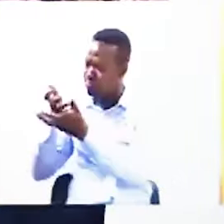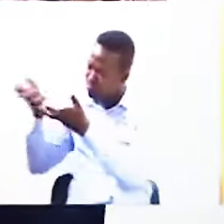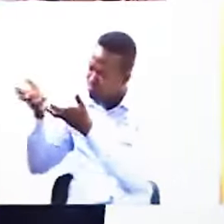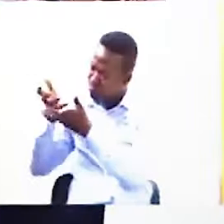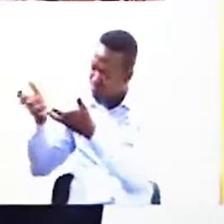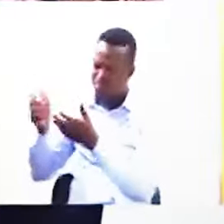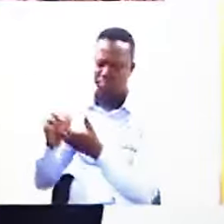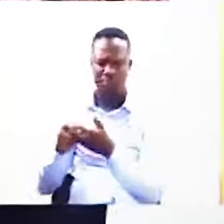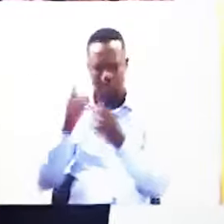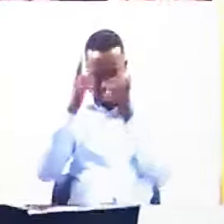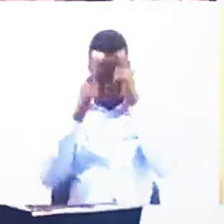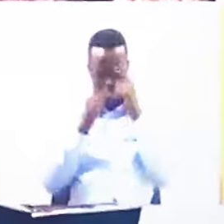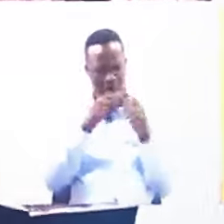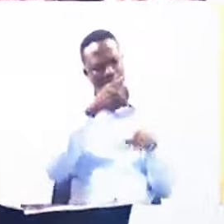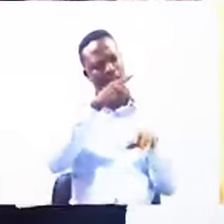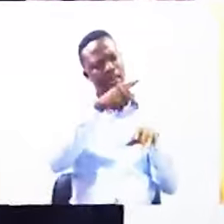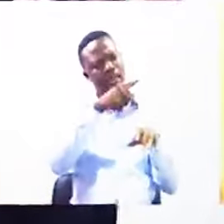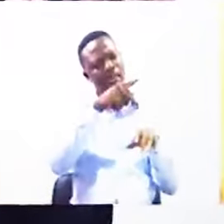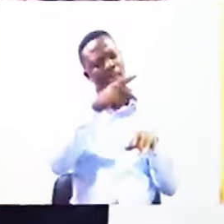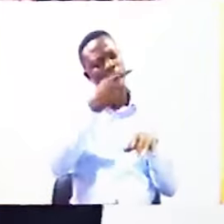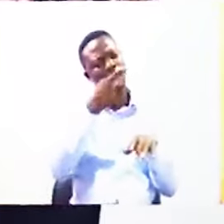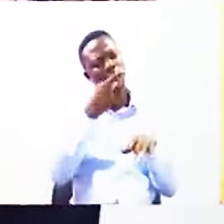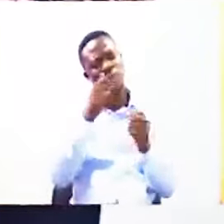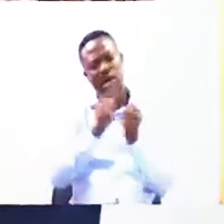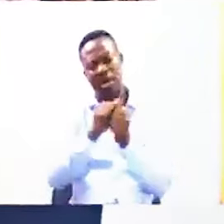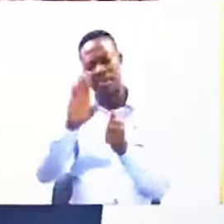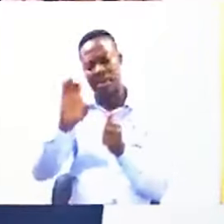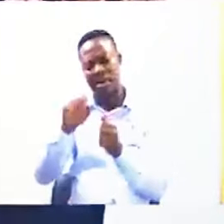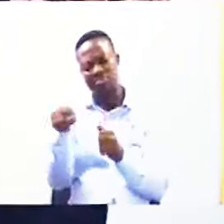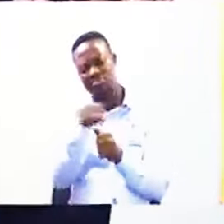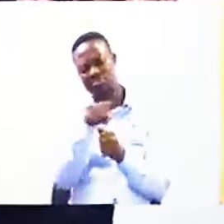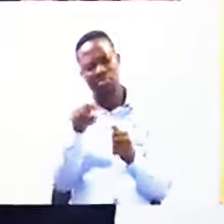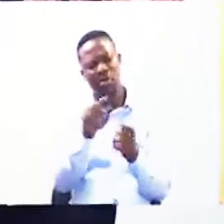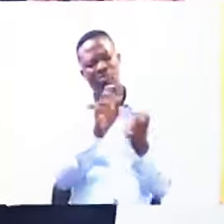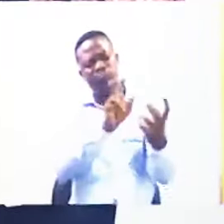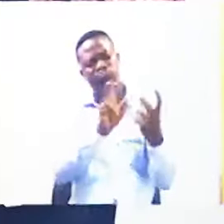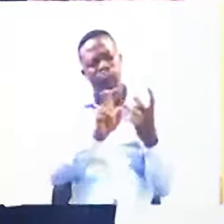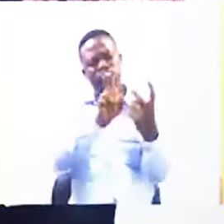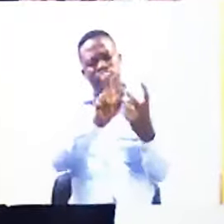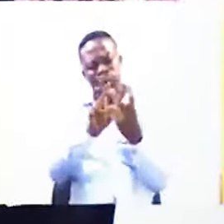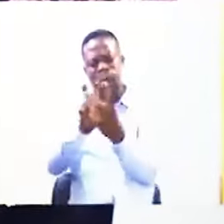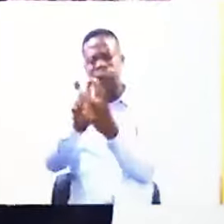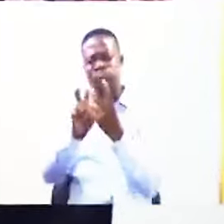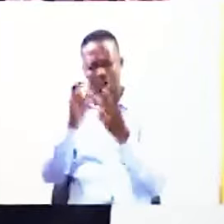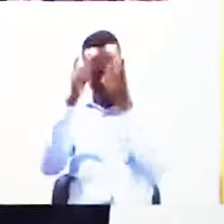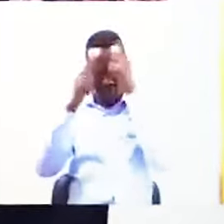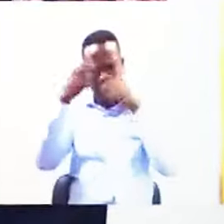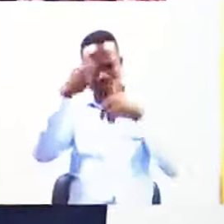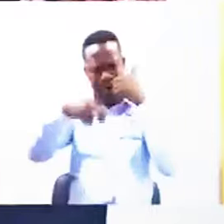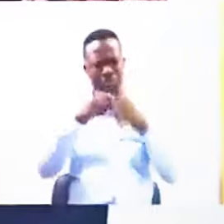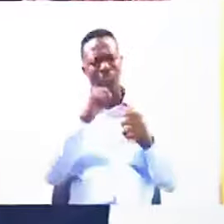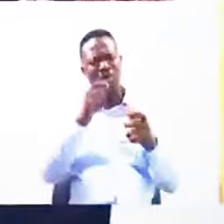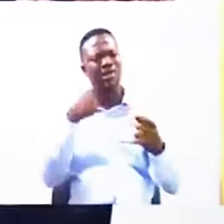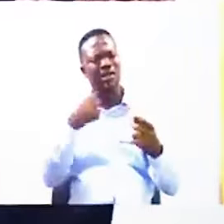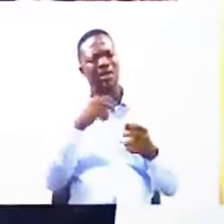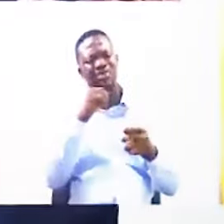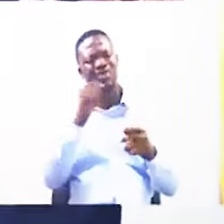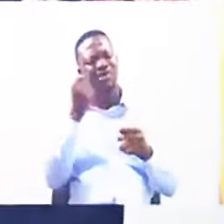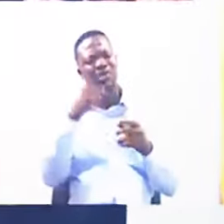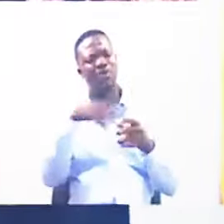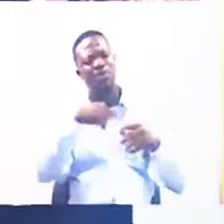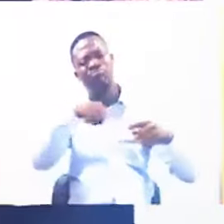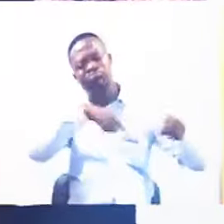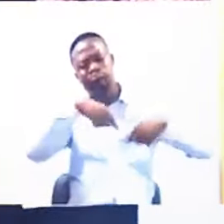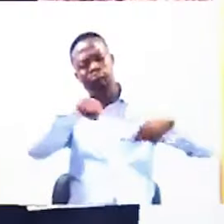ba Paulo ene Barnaba ene wong entem no. Washe se asemnu nti Paulo ne Barnaba ene wong mubino mso